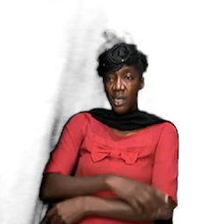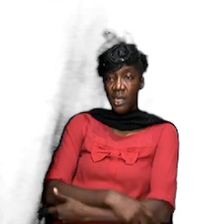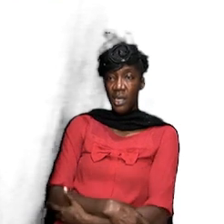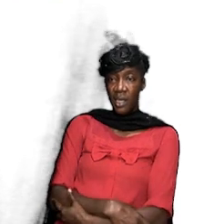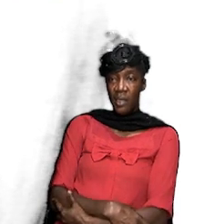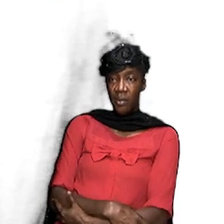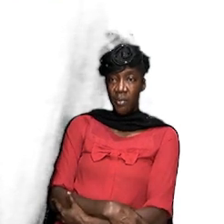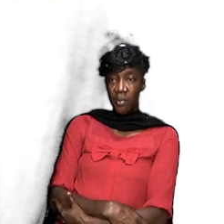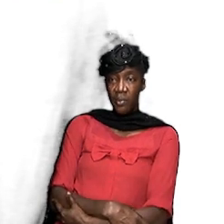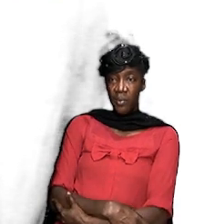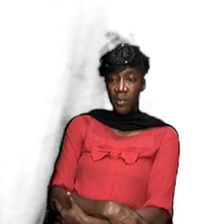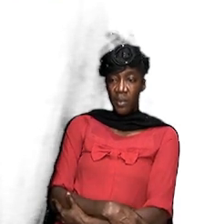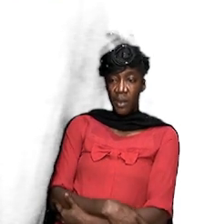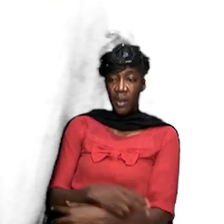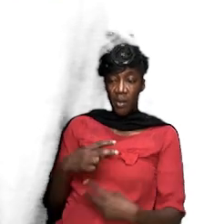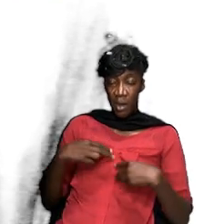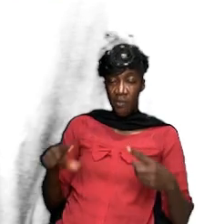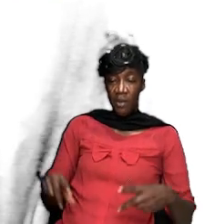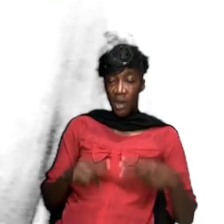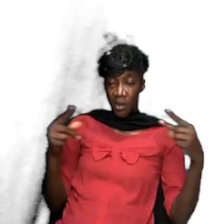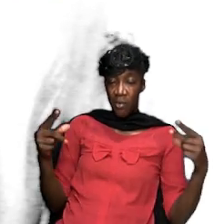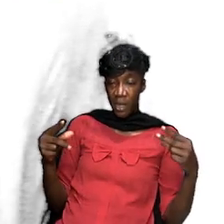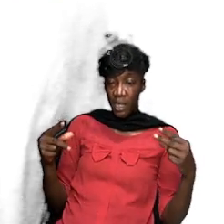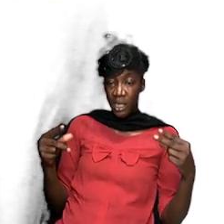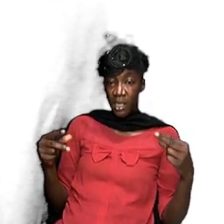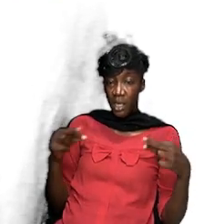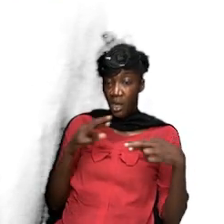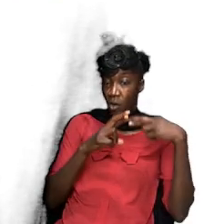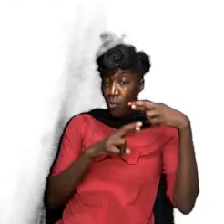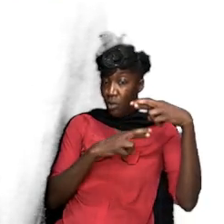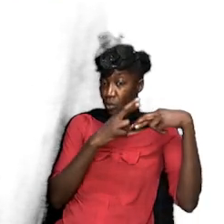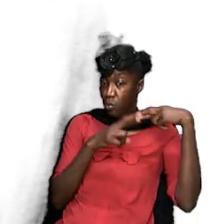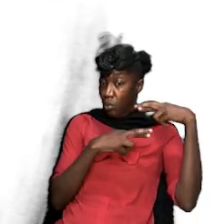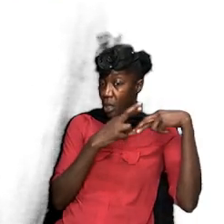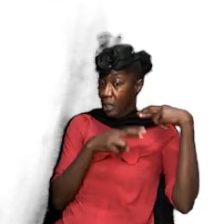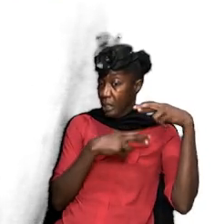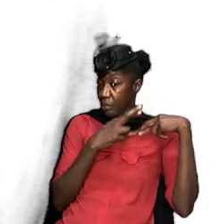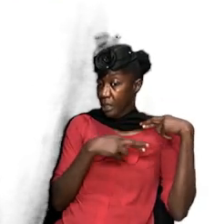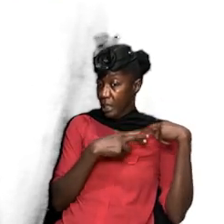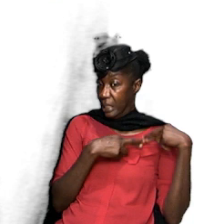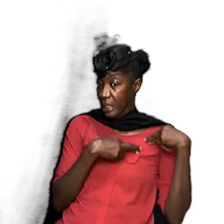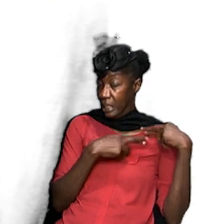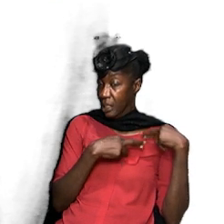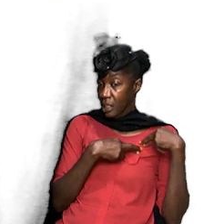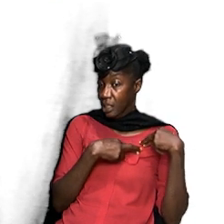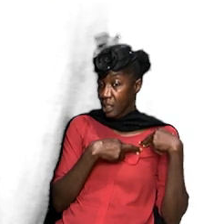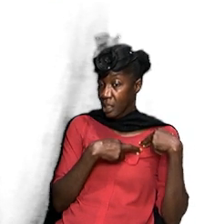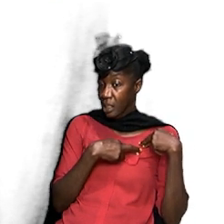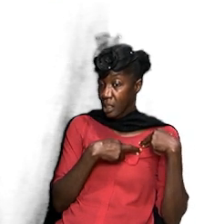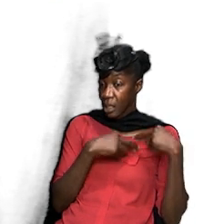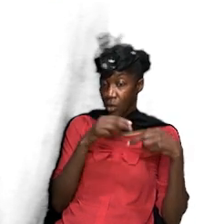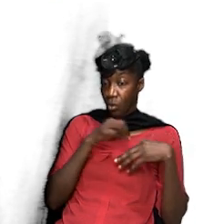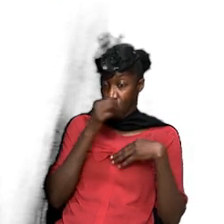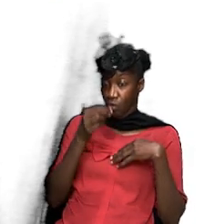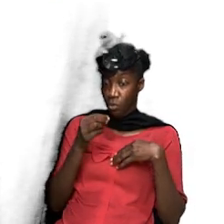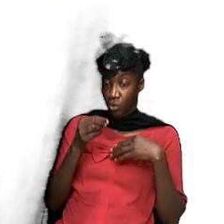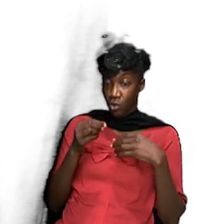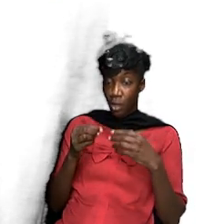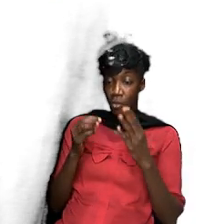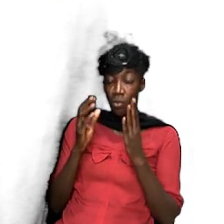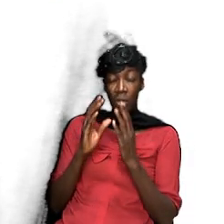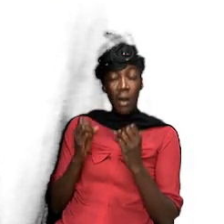We have a great responsibility in relation to our spiritual growth. There are some things that we must do. We must